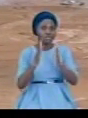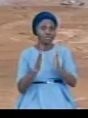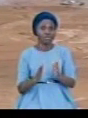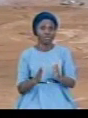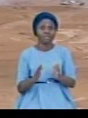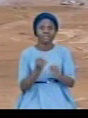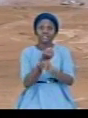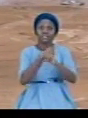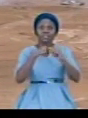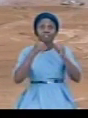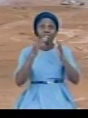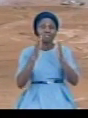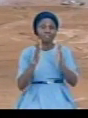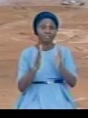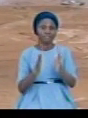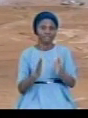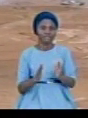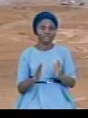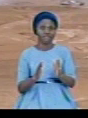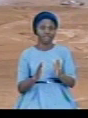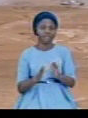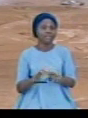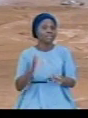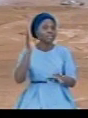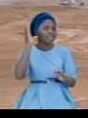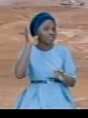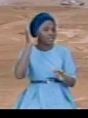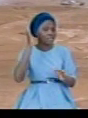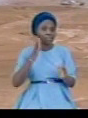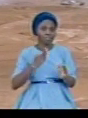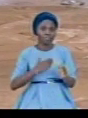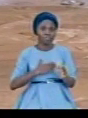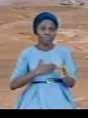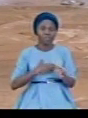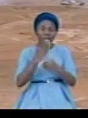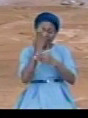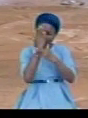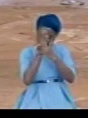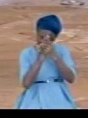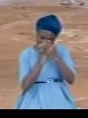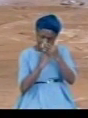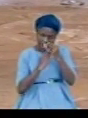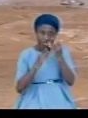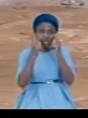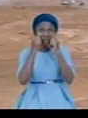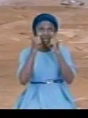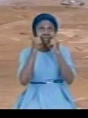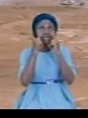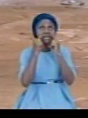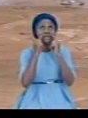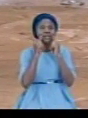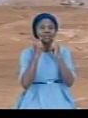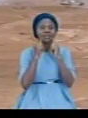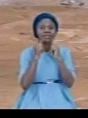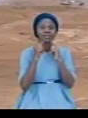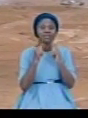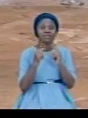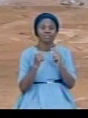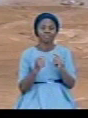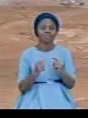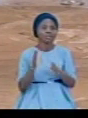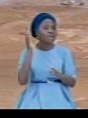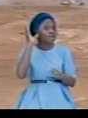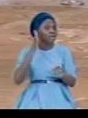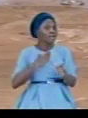Savior, Savior. Hear my humble cry, hear my